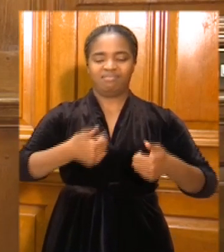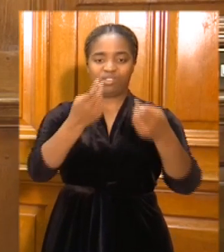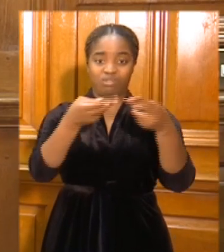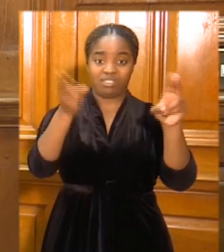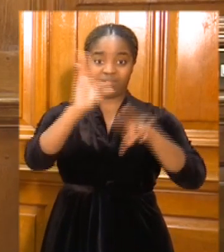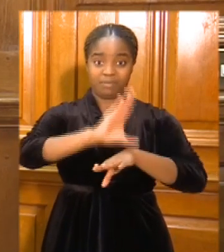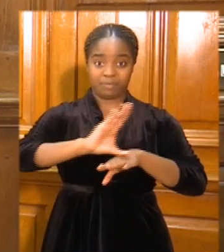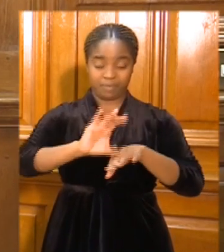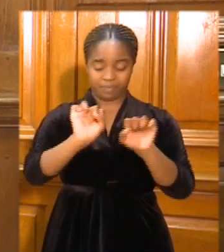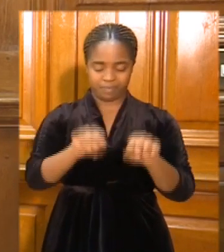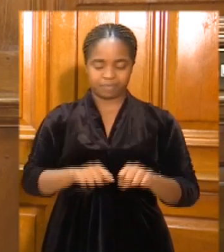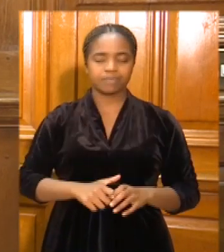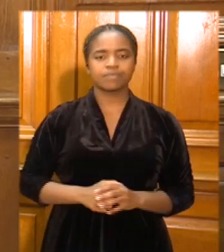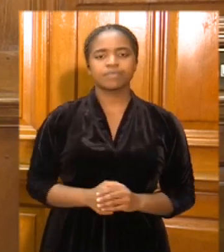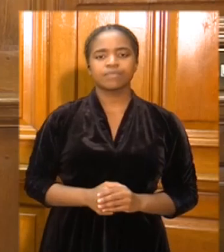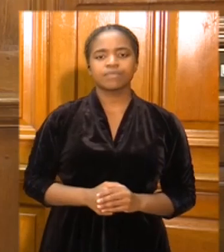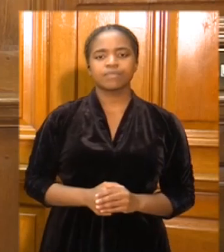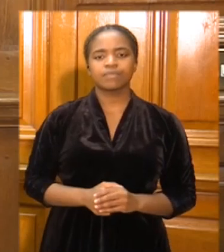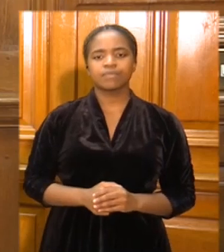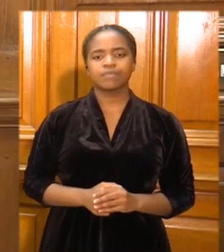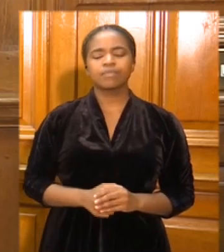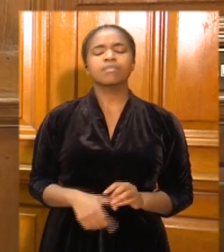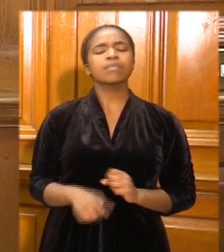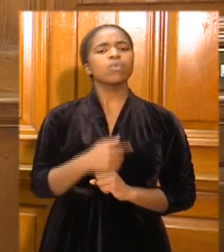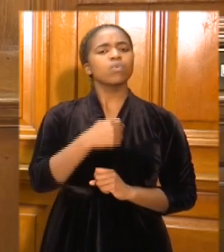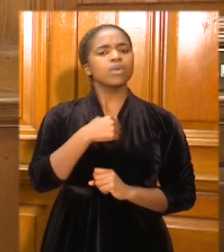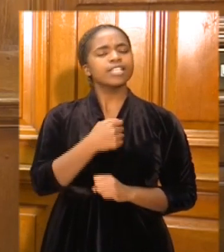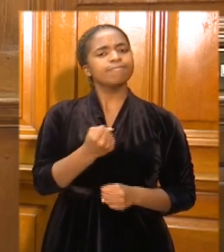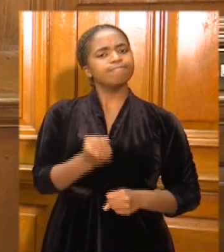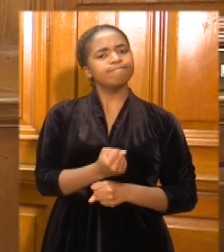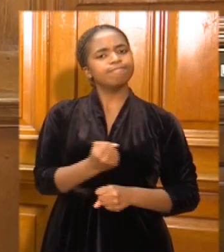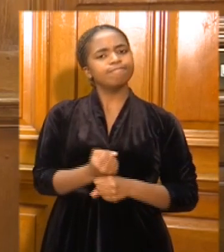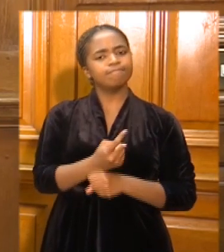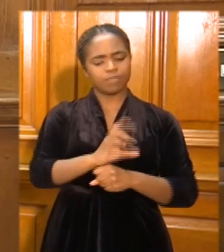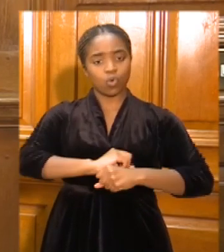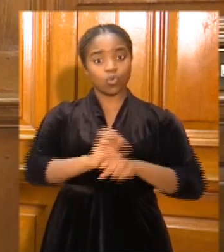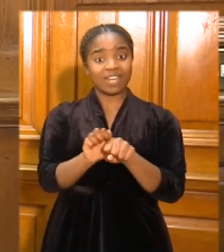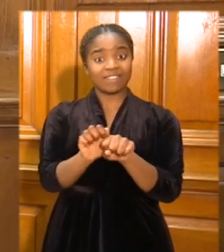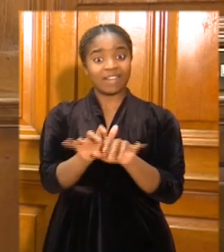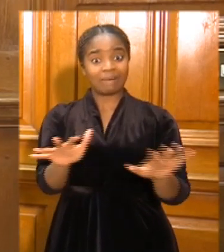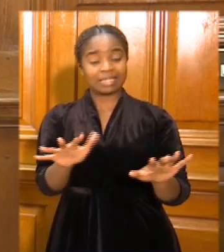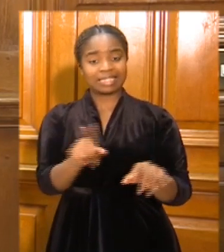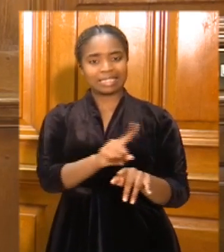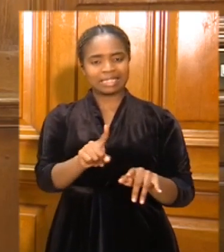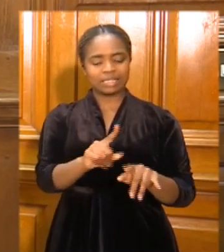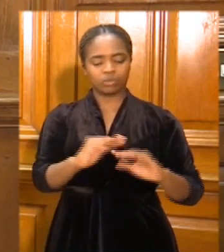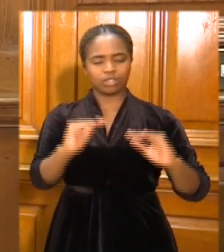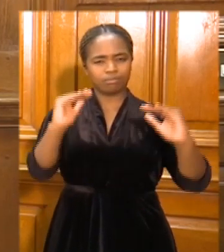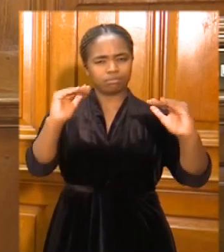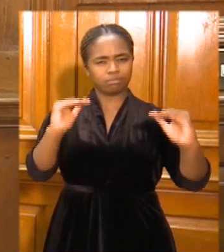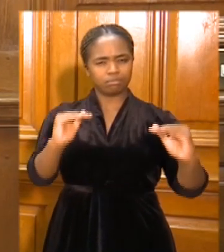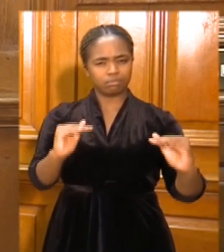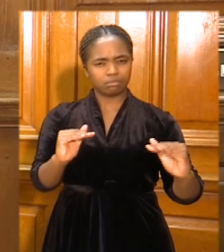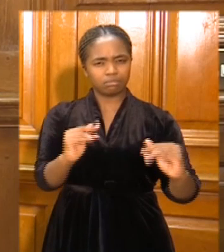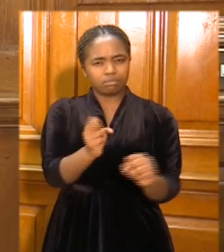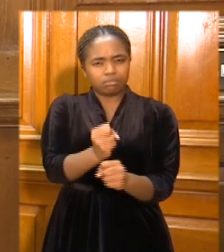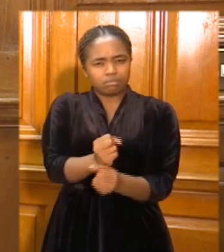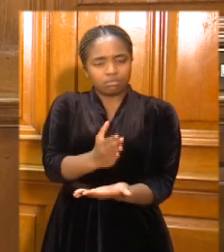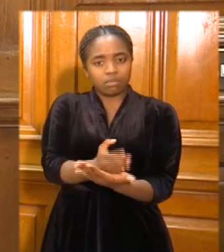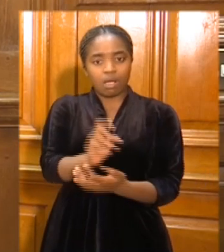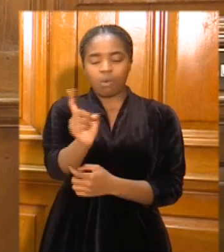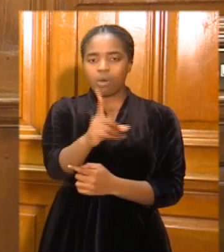our health resources to meet the expected surge of coronavirus cases, we must make sure that we